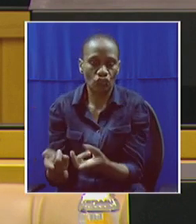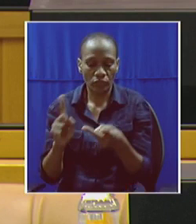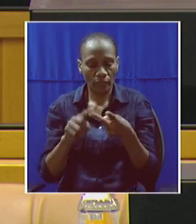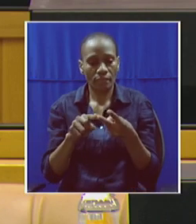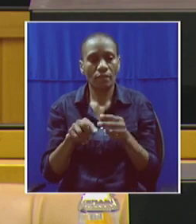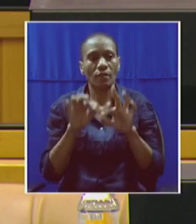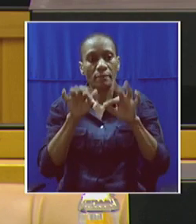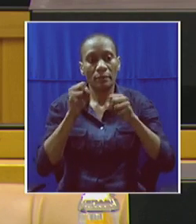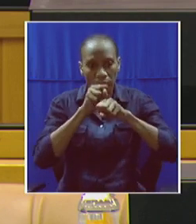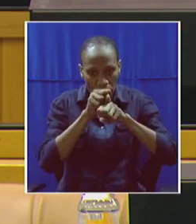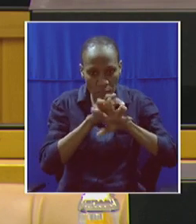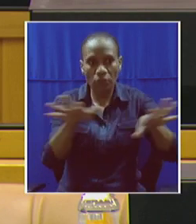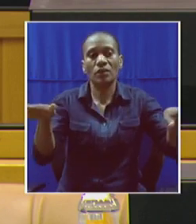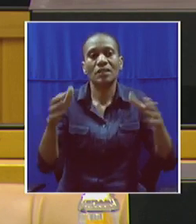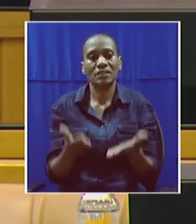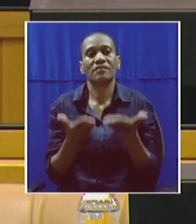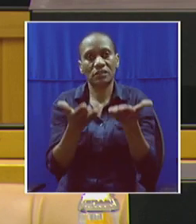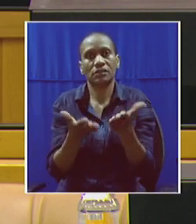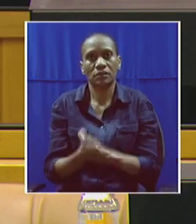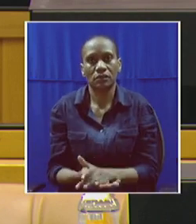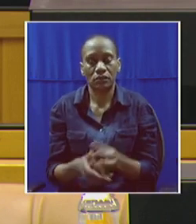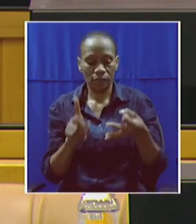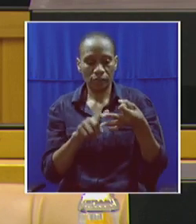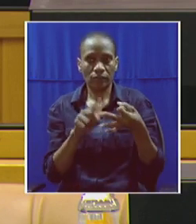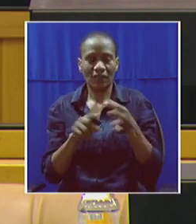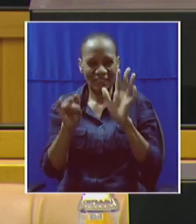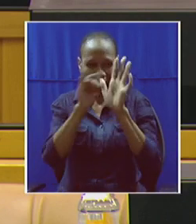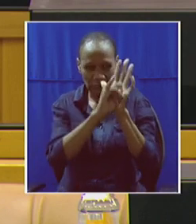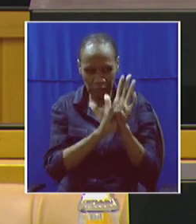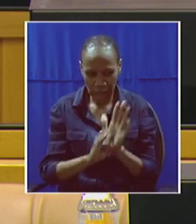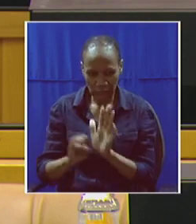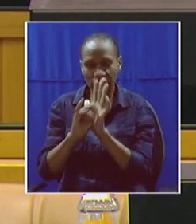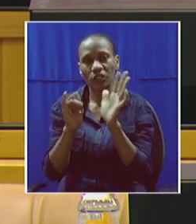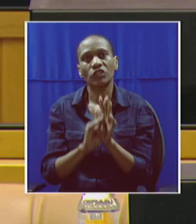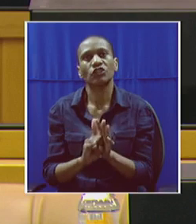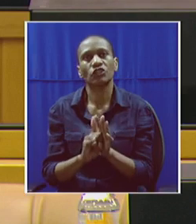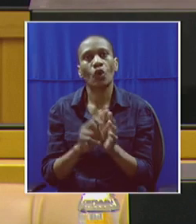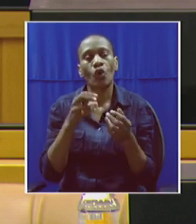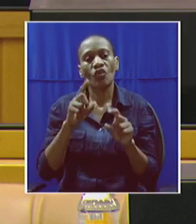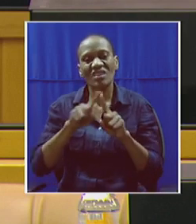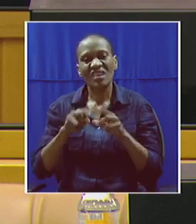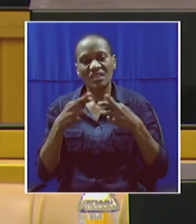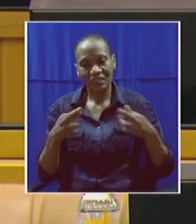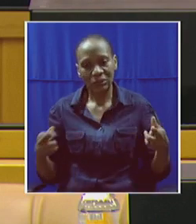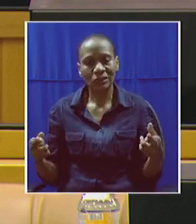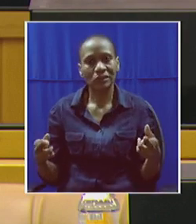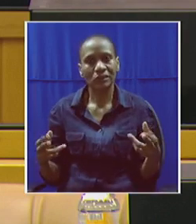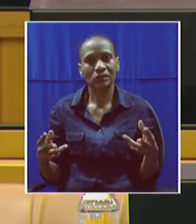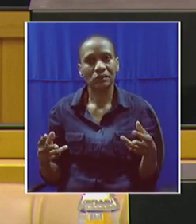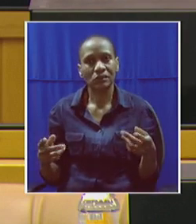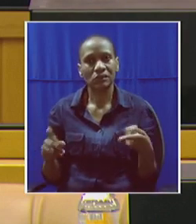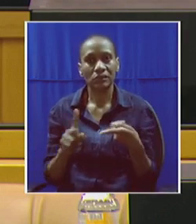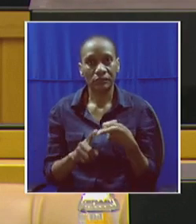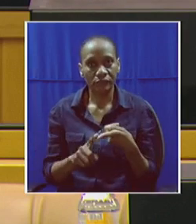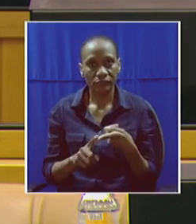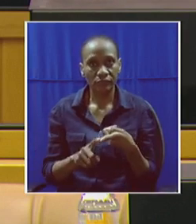broadcasting Services as well as identification of non-core assets and